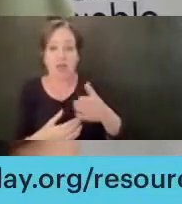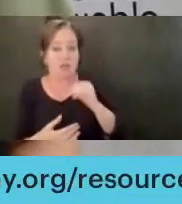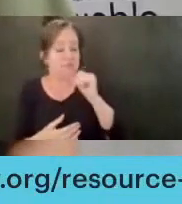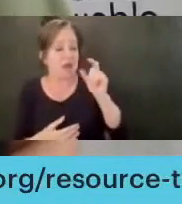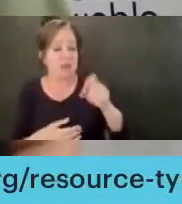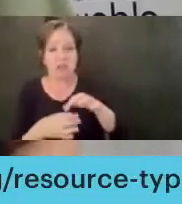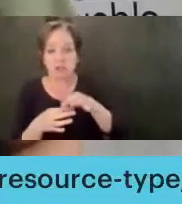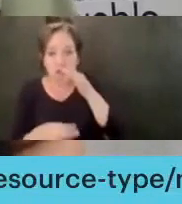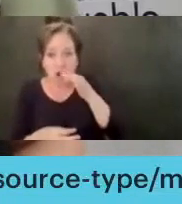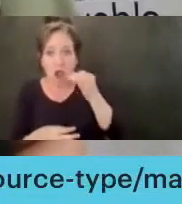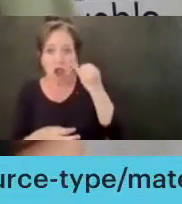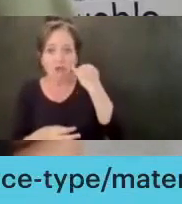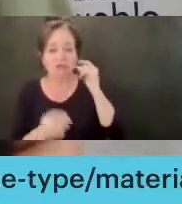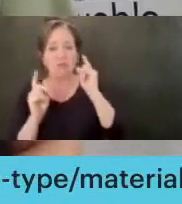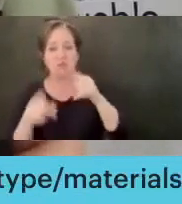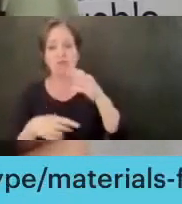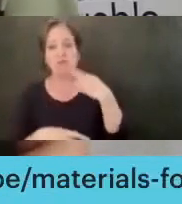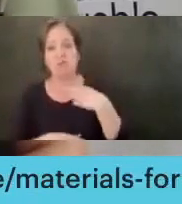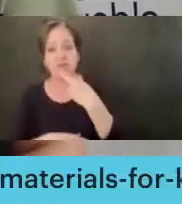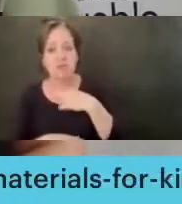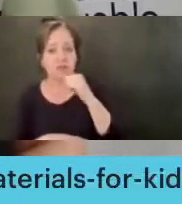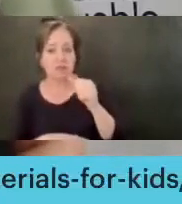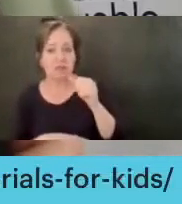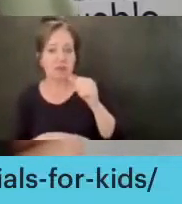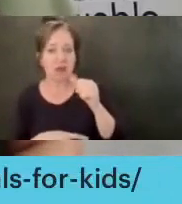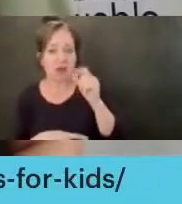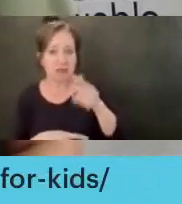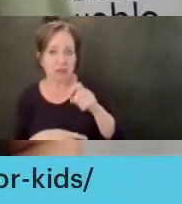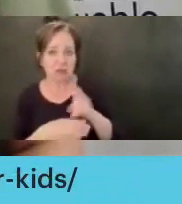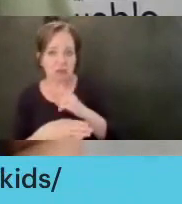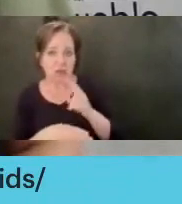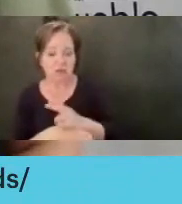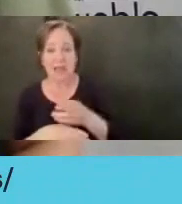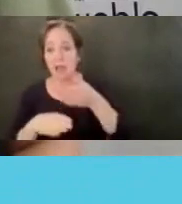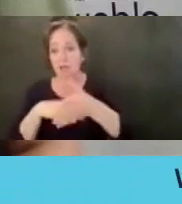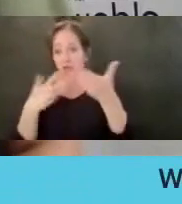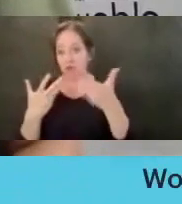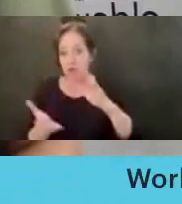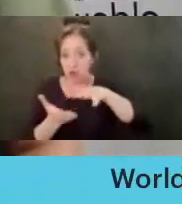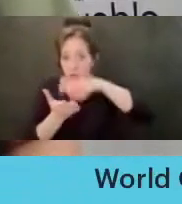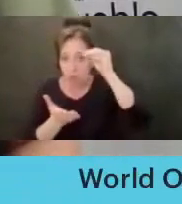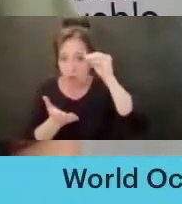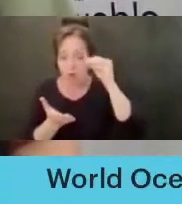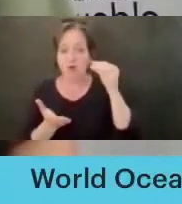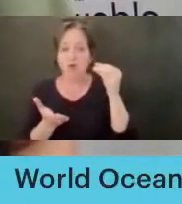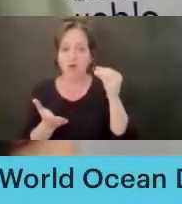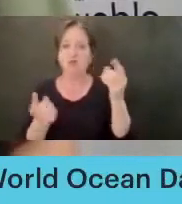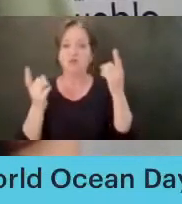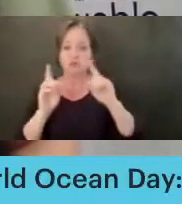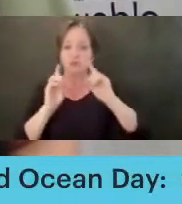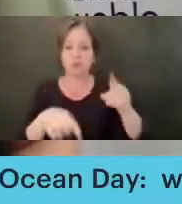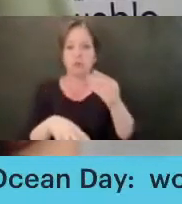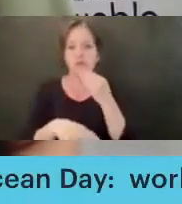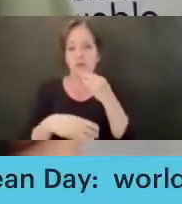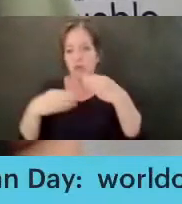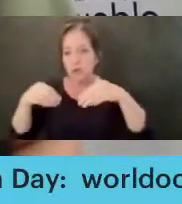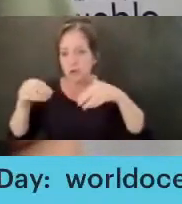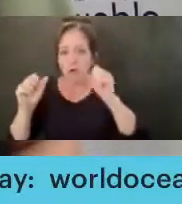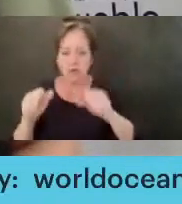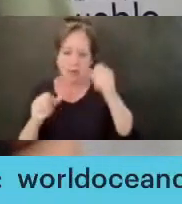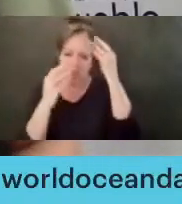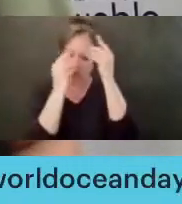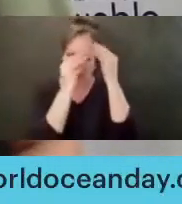when you're at a restaurant. Once it's in your head and you're at the grocery store, you start thinking of lots of different alternatives to